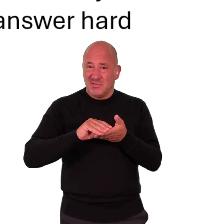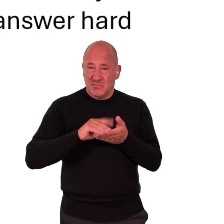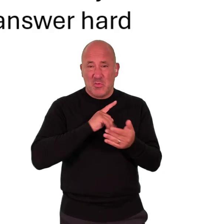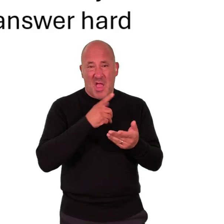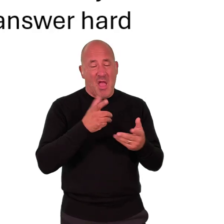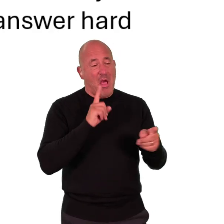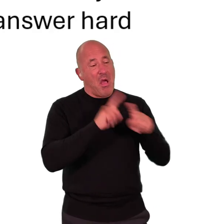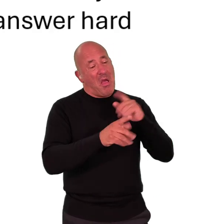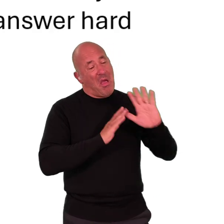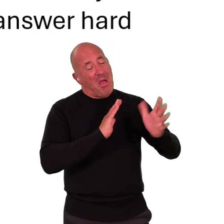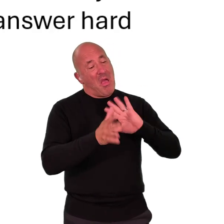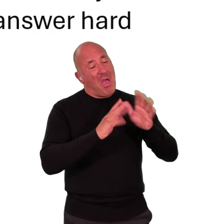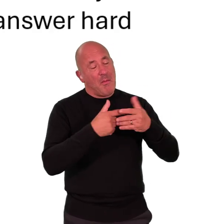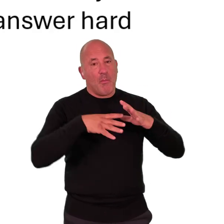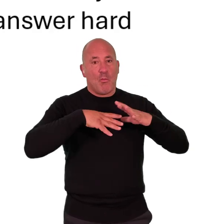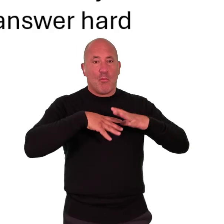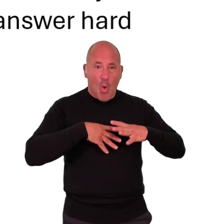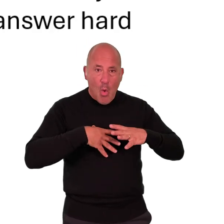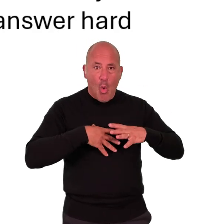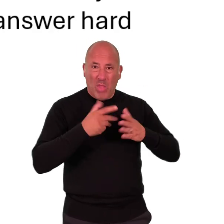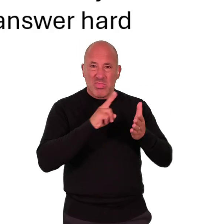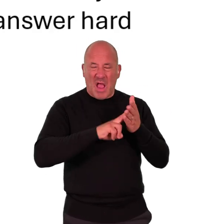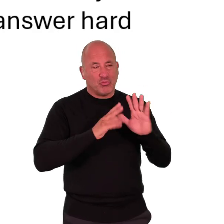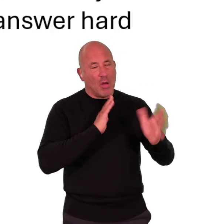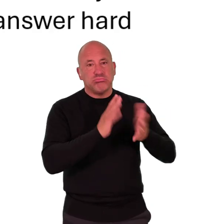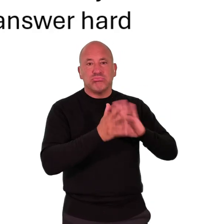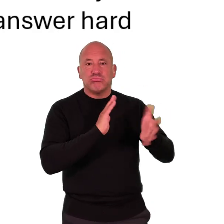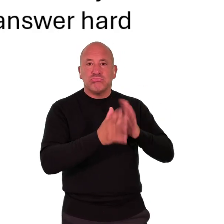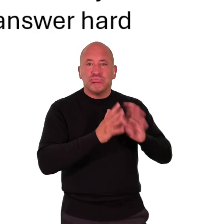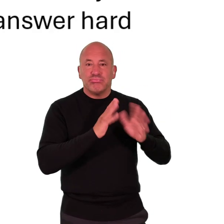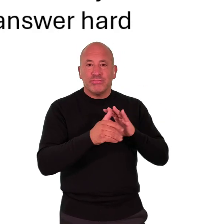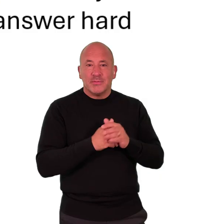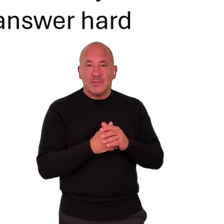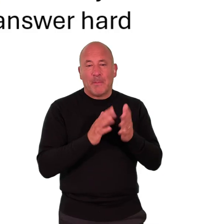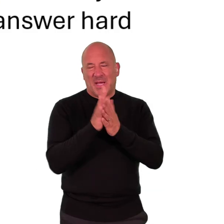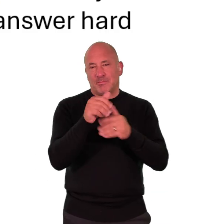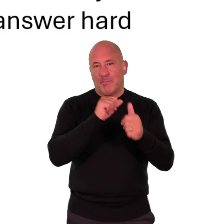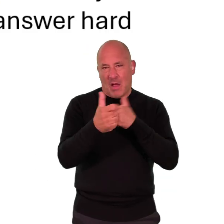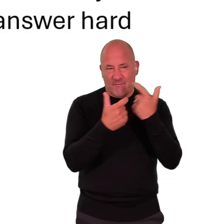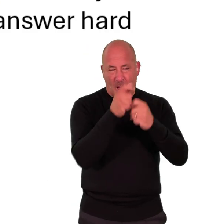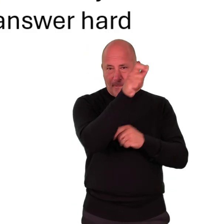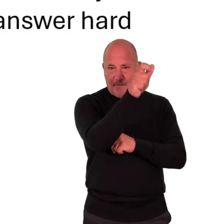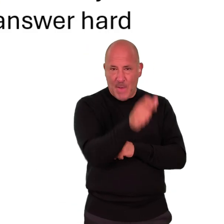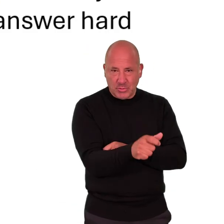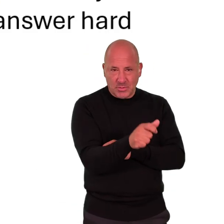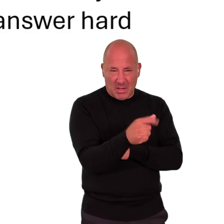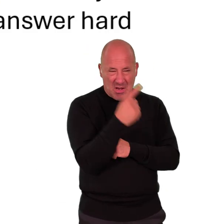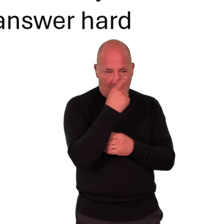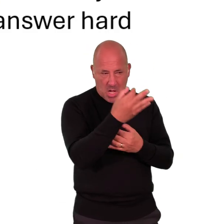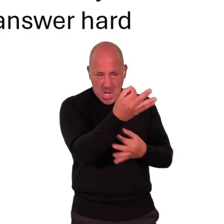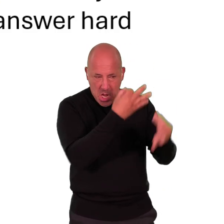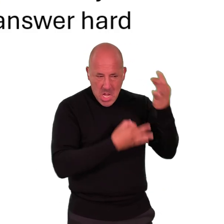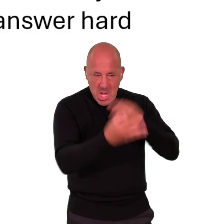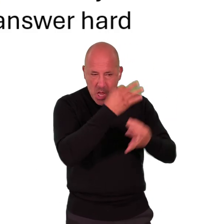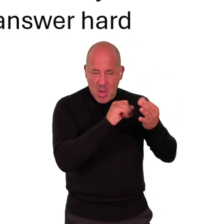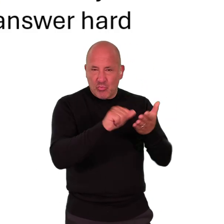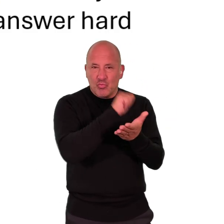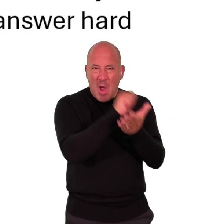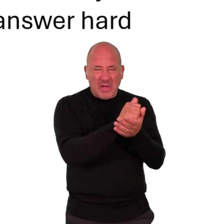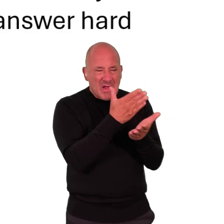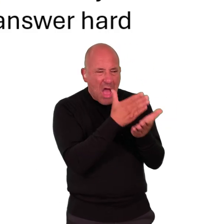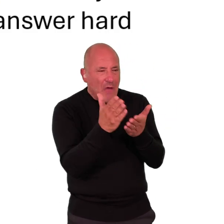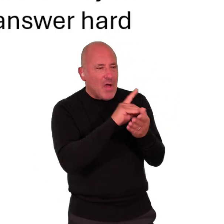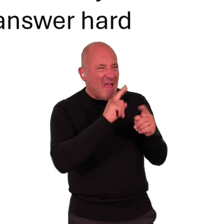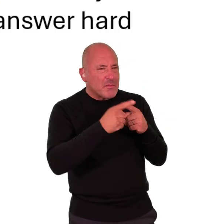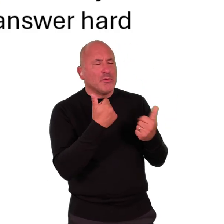time. In this format, your answers might be more relaxed and natural because you're chatting. Find someone who can push